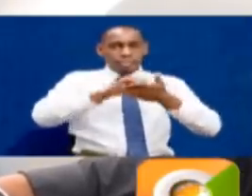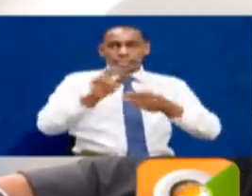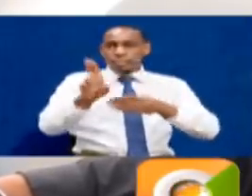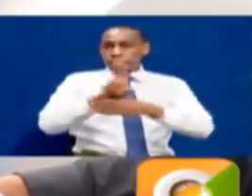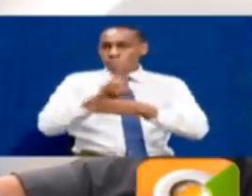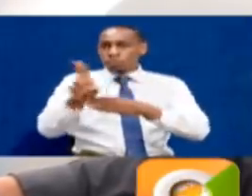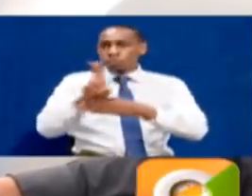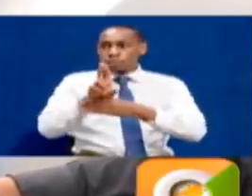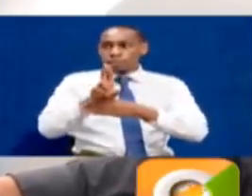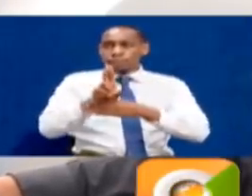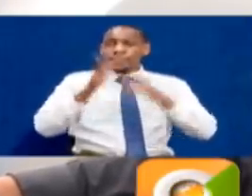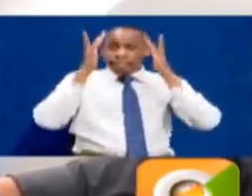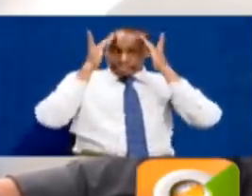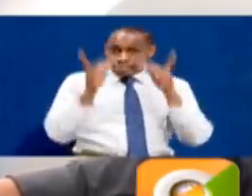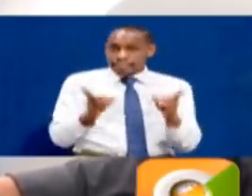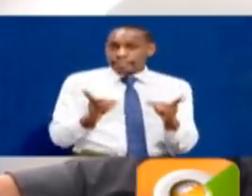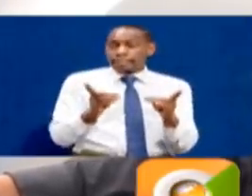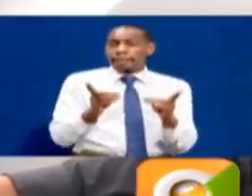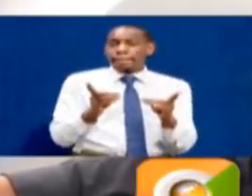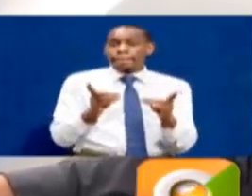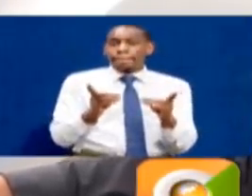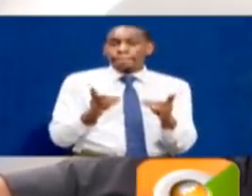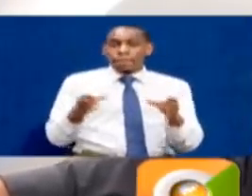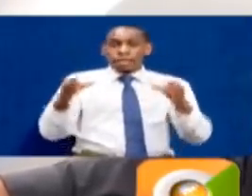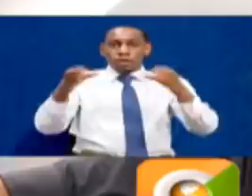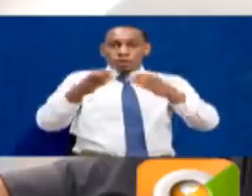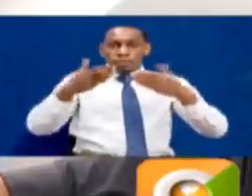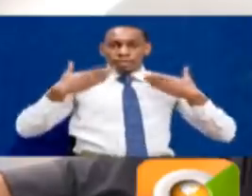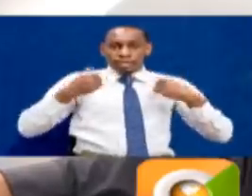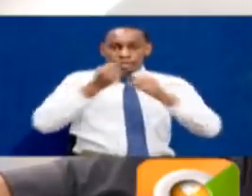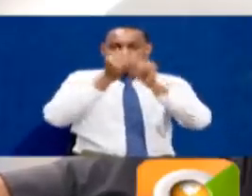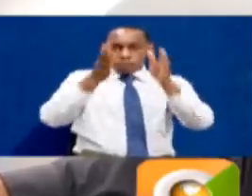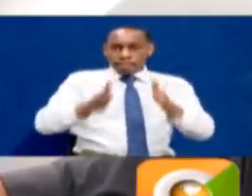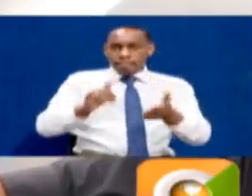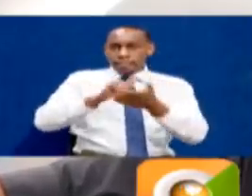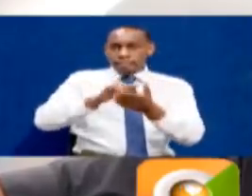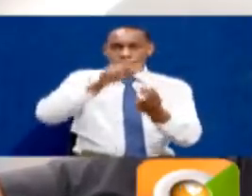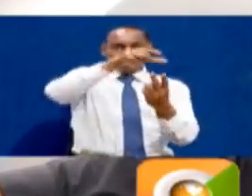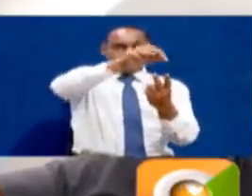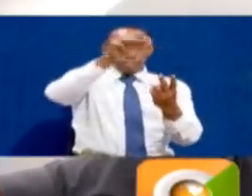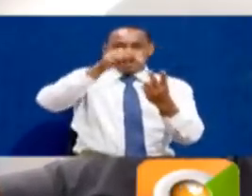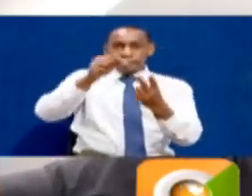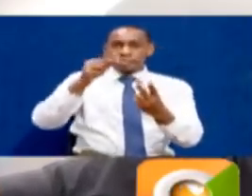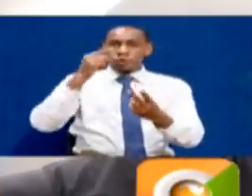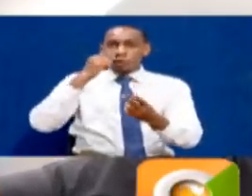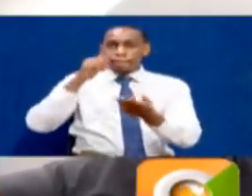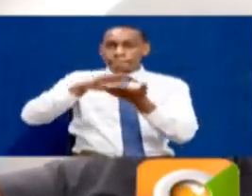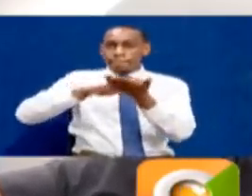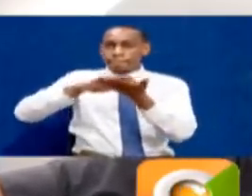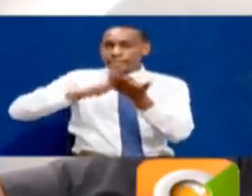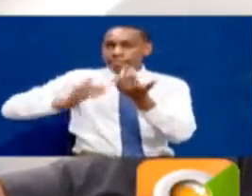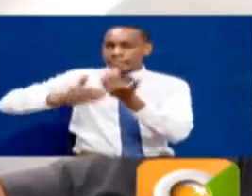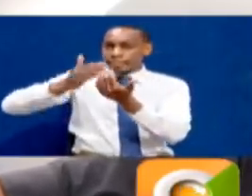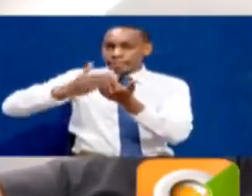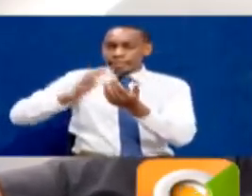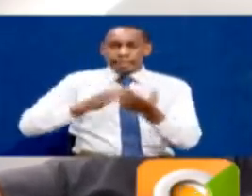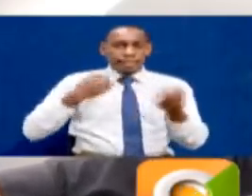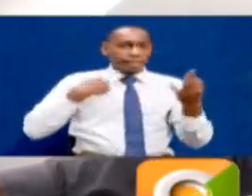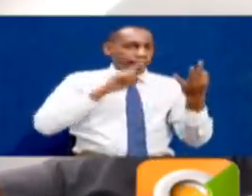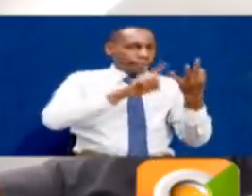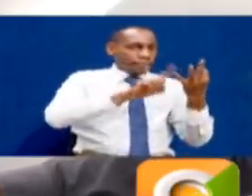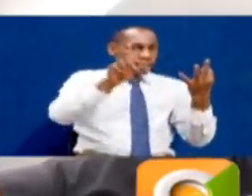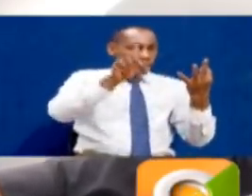use to determine the community health workers who are going to be chosen for the home-based care.